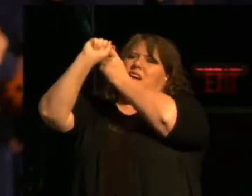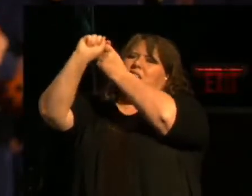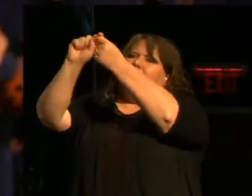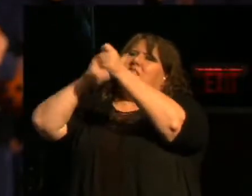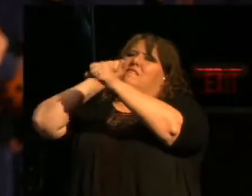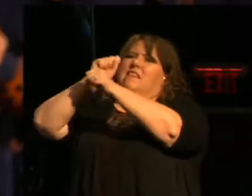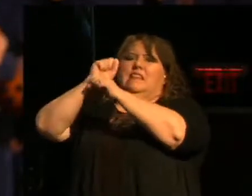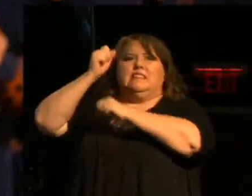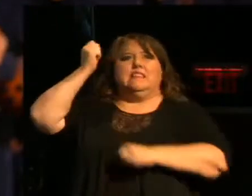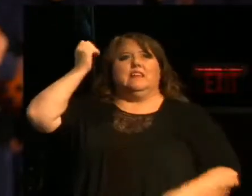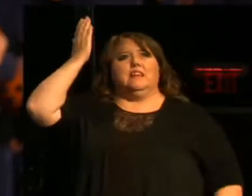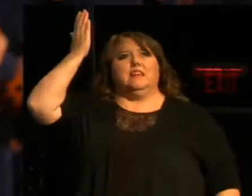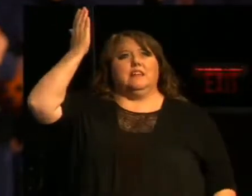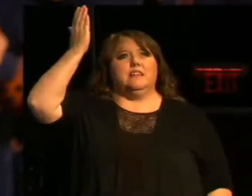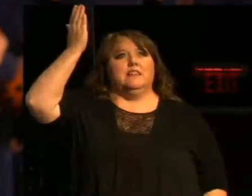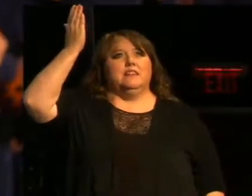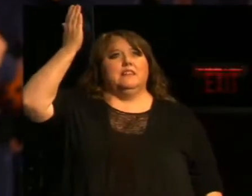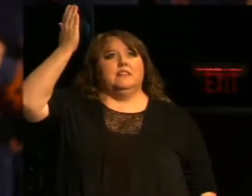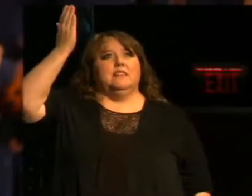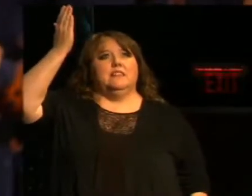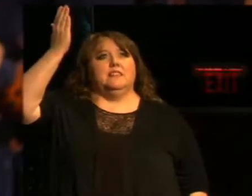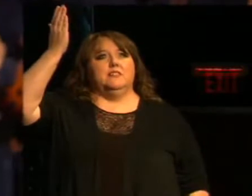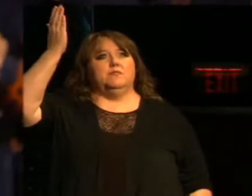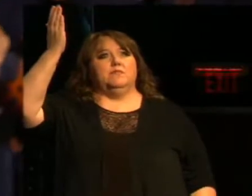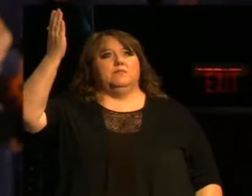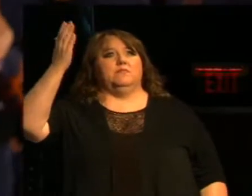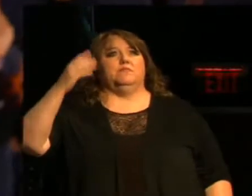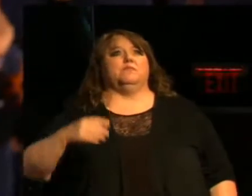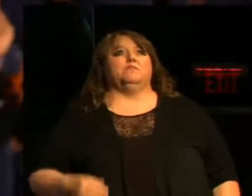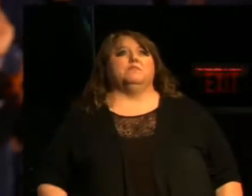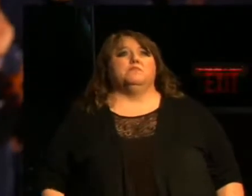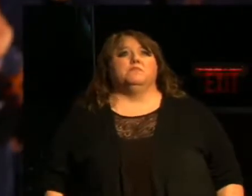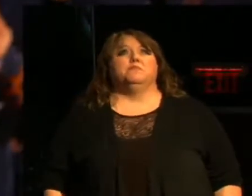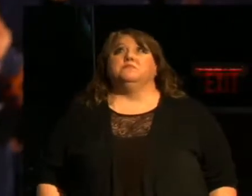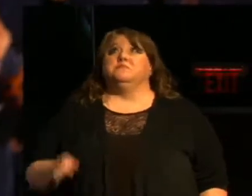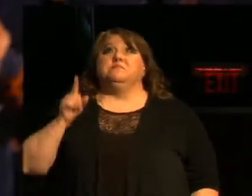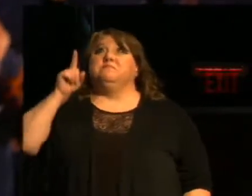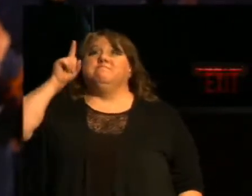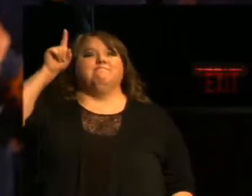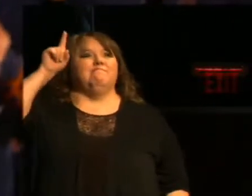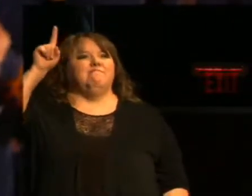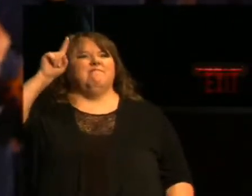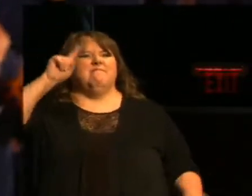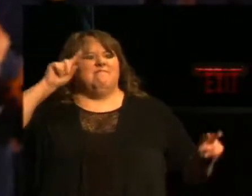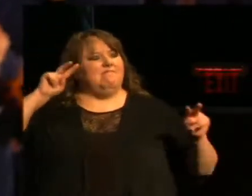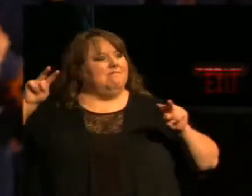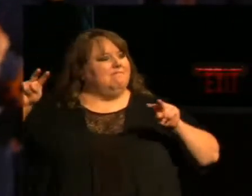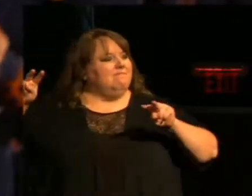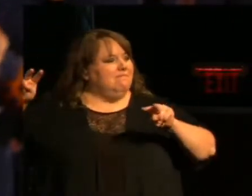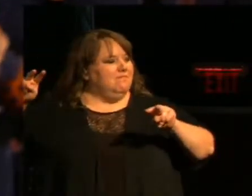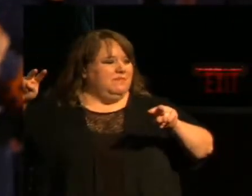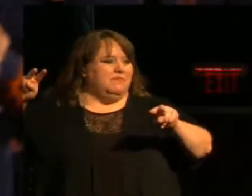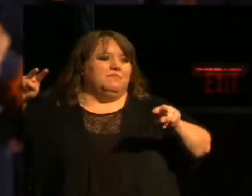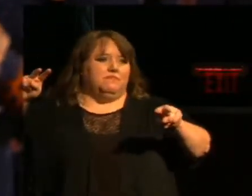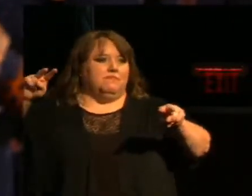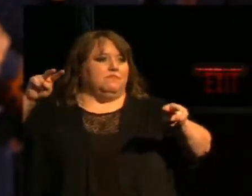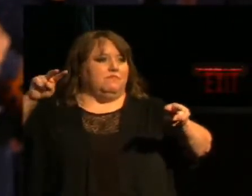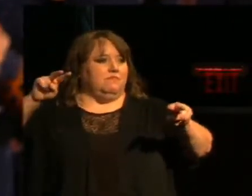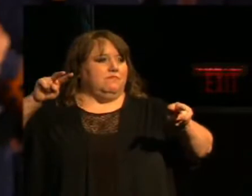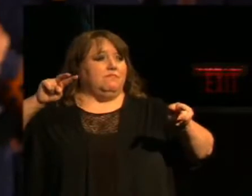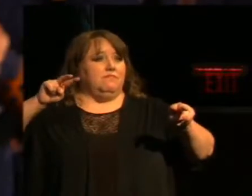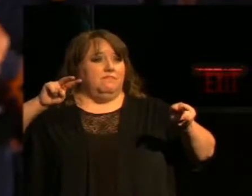together. And joining together doesn't mean that I always agree. It doesn't mean that you will always agree. God made you different. God